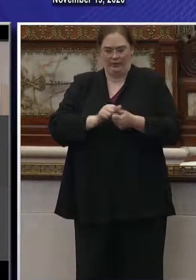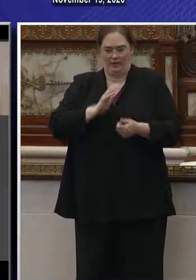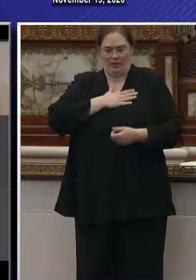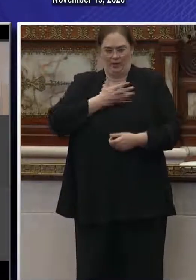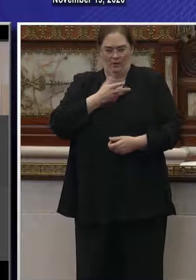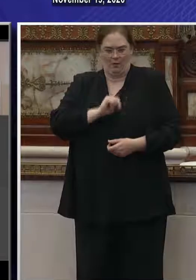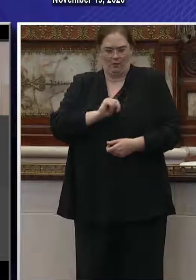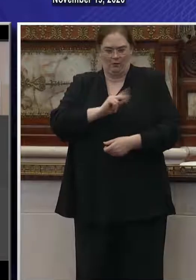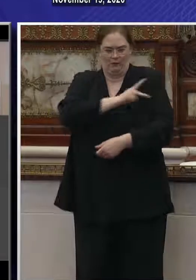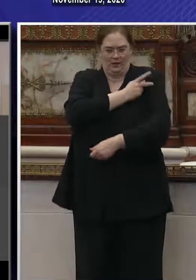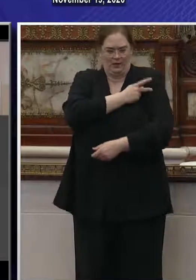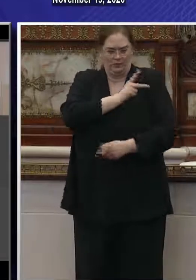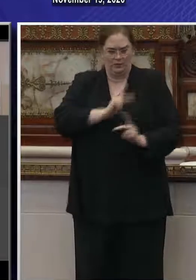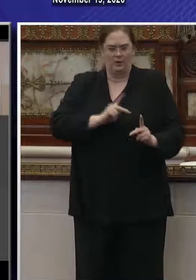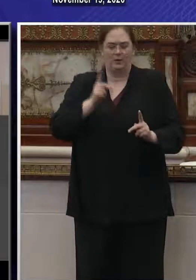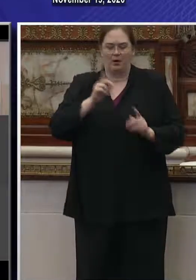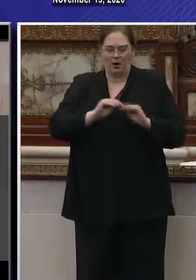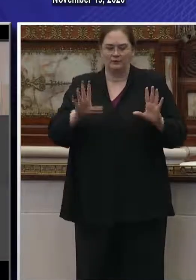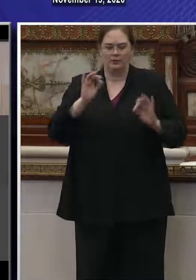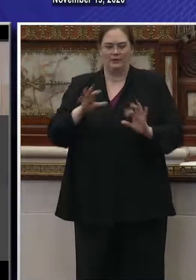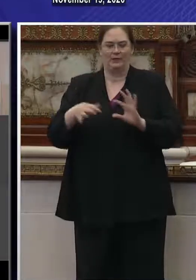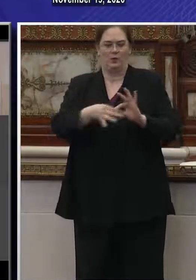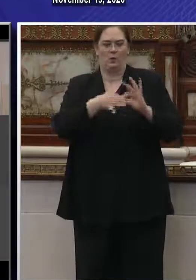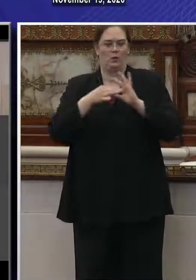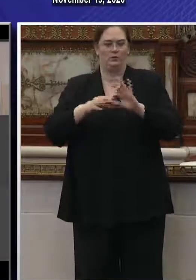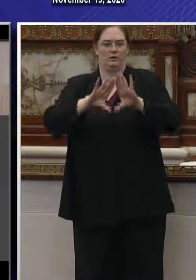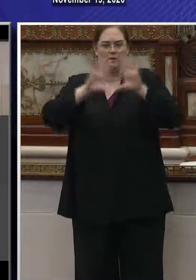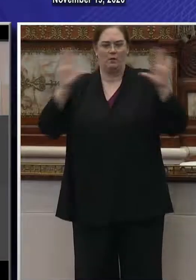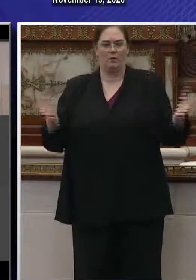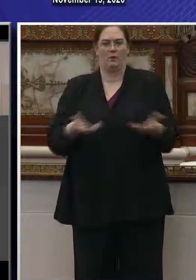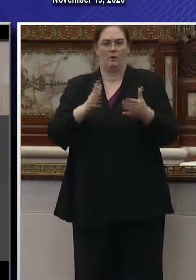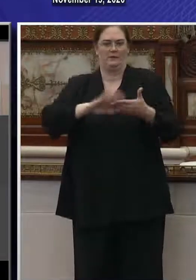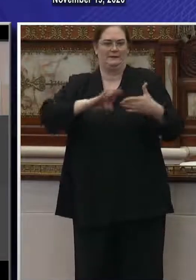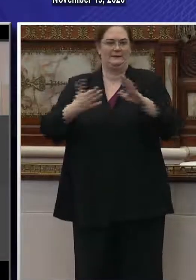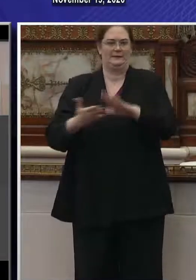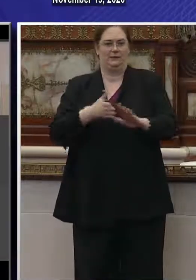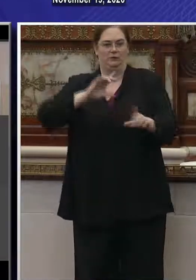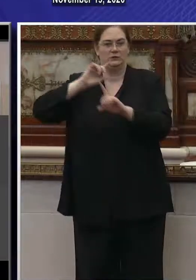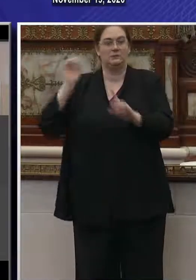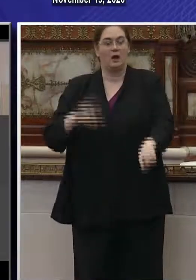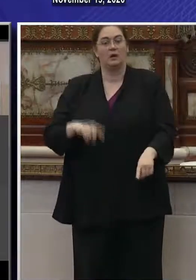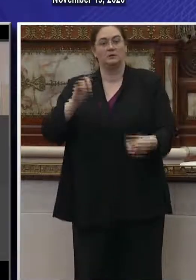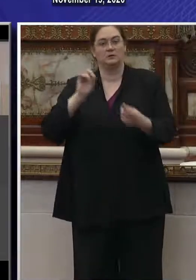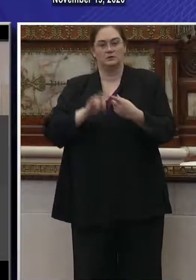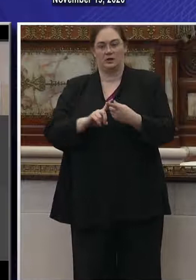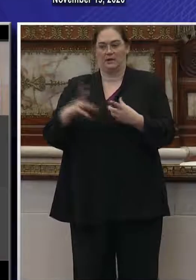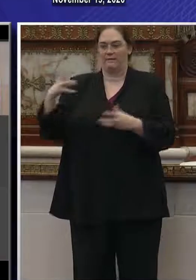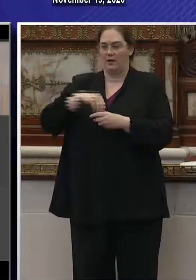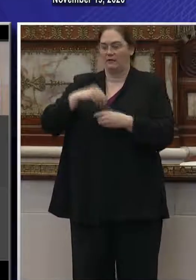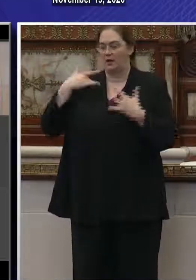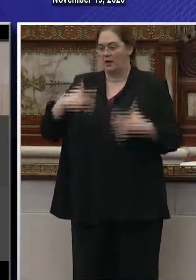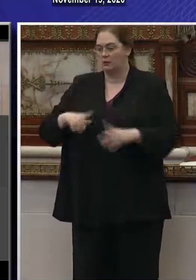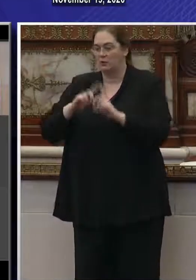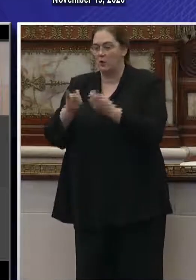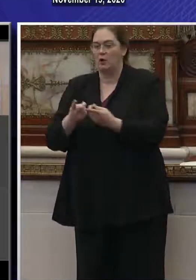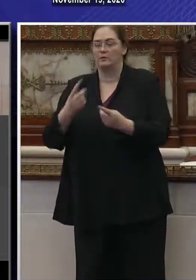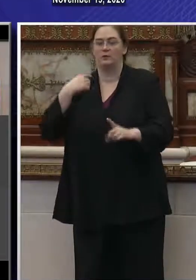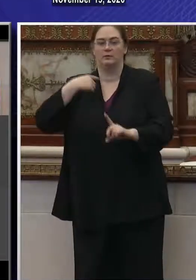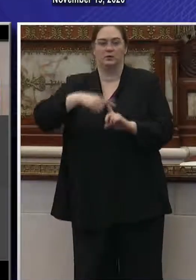we obviously need a coordinated city response to involve the health department along with